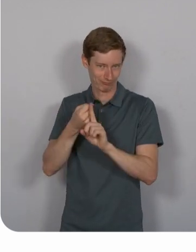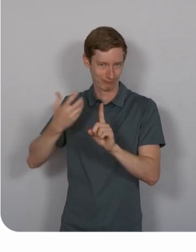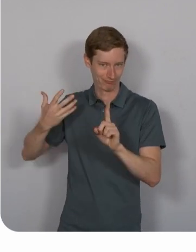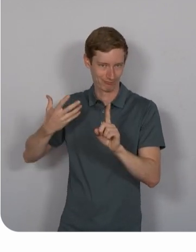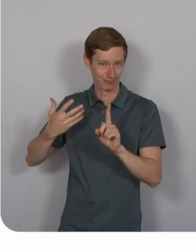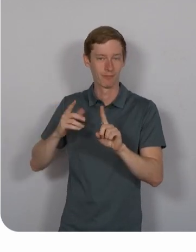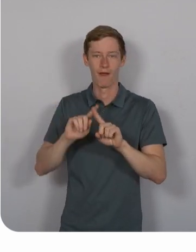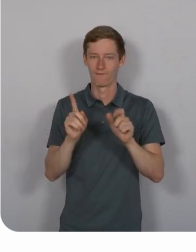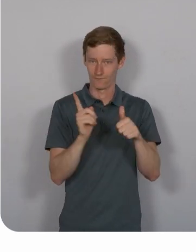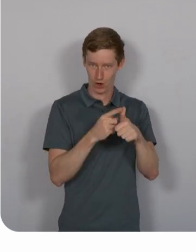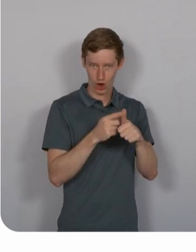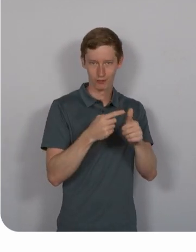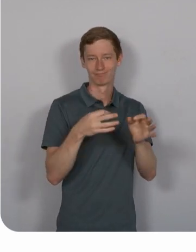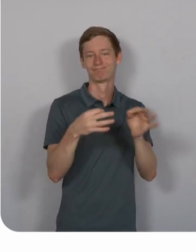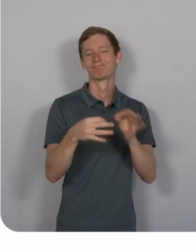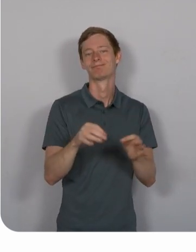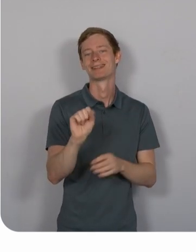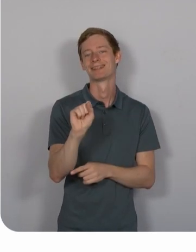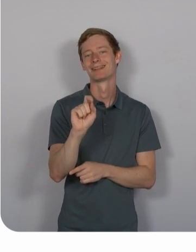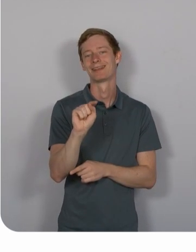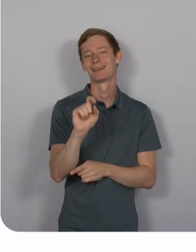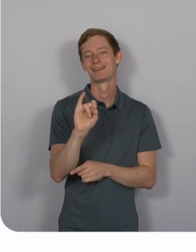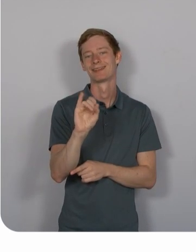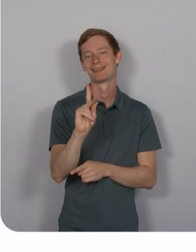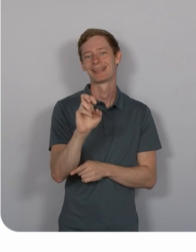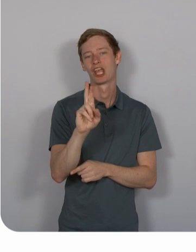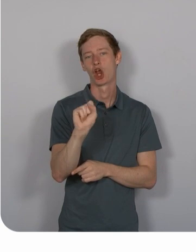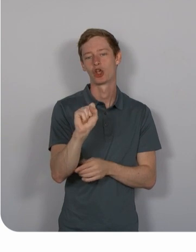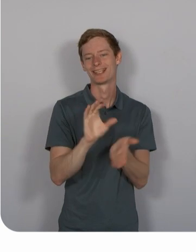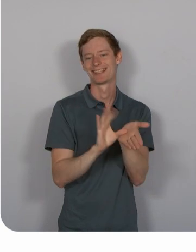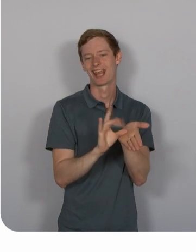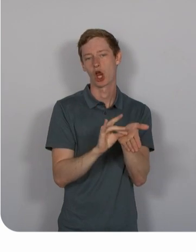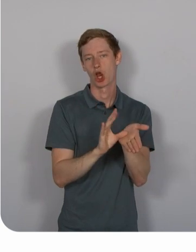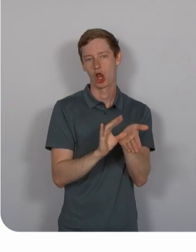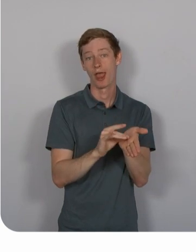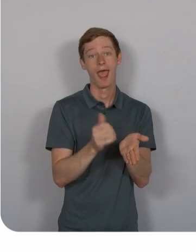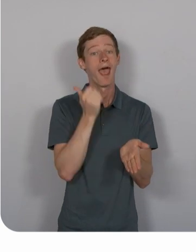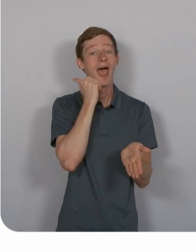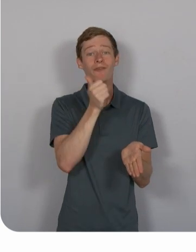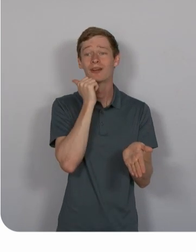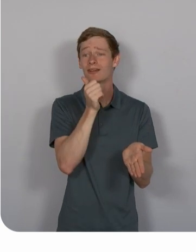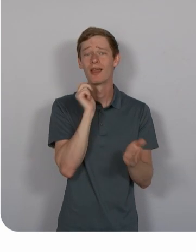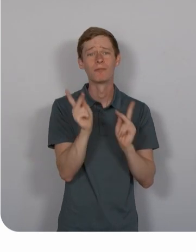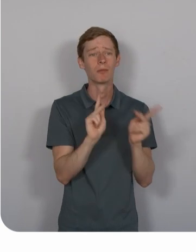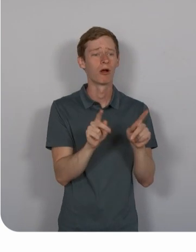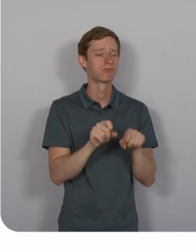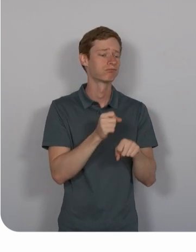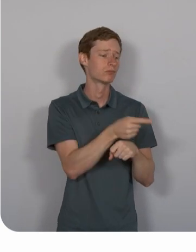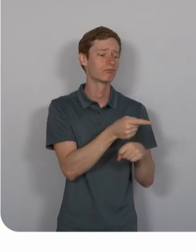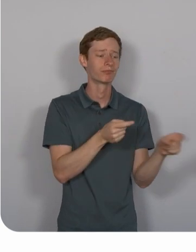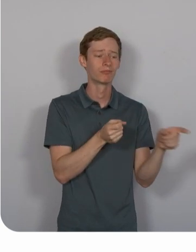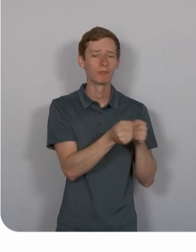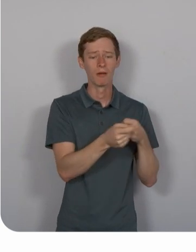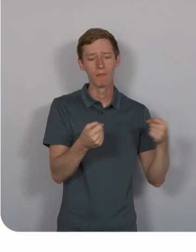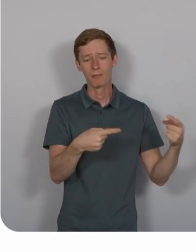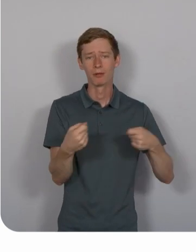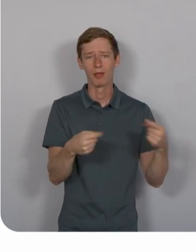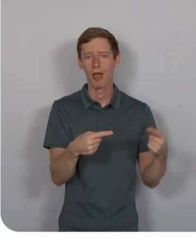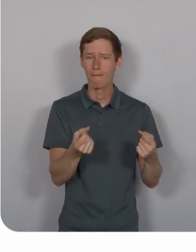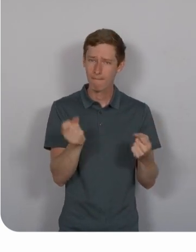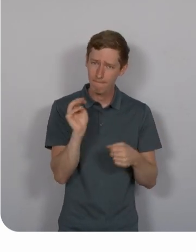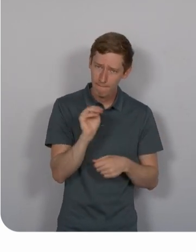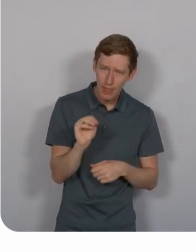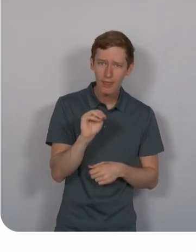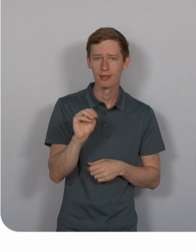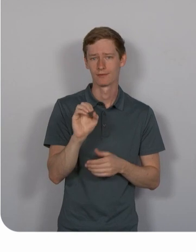But first, let's talk about stickers. Because every day, people send hundreds of millions of stickers to express things